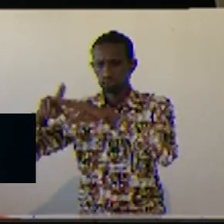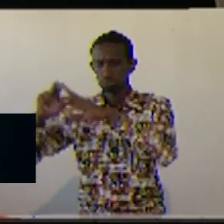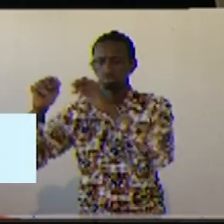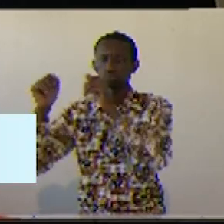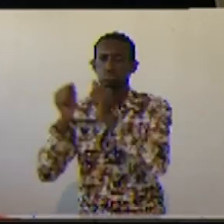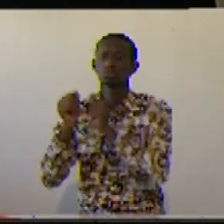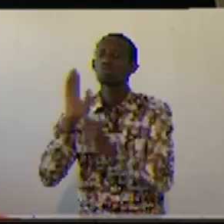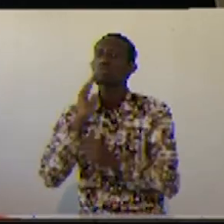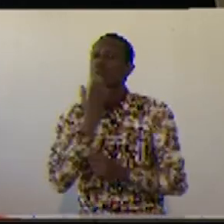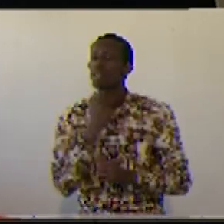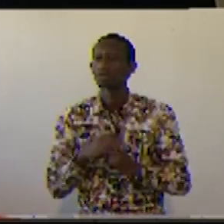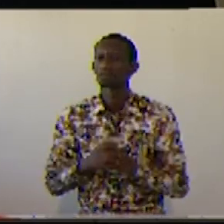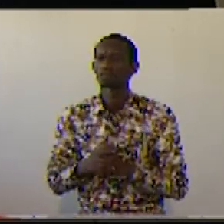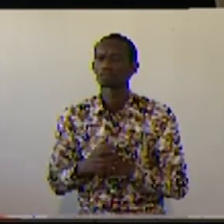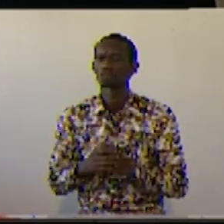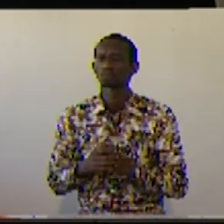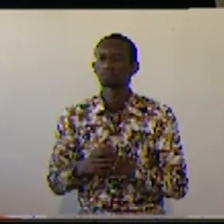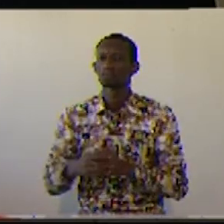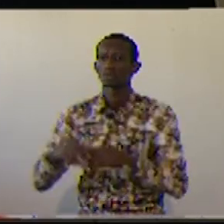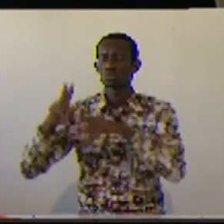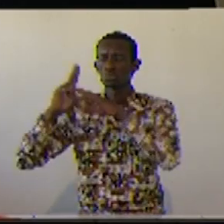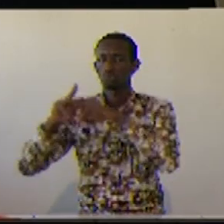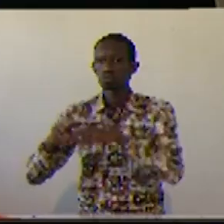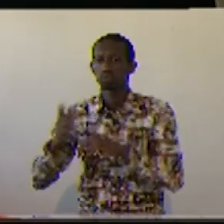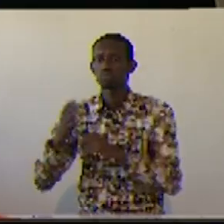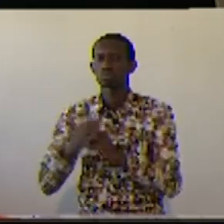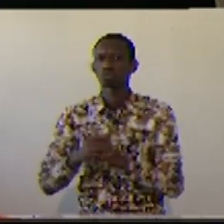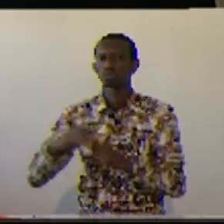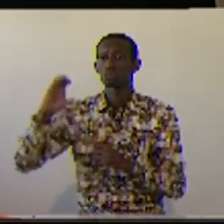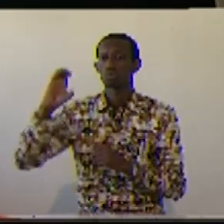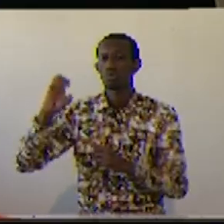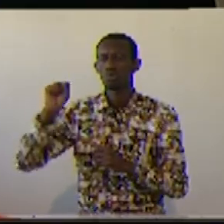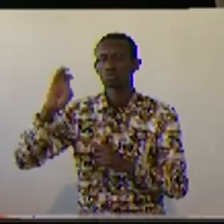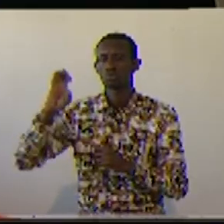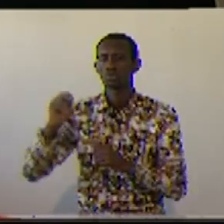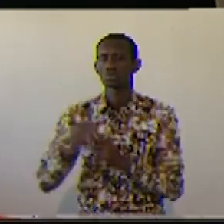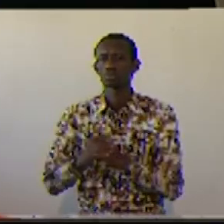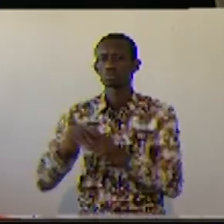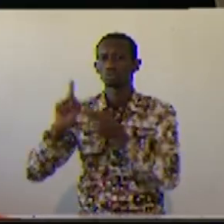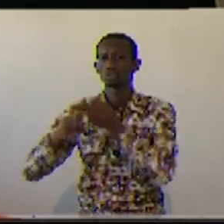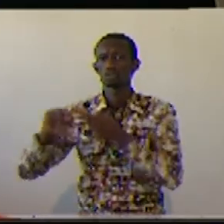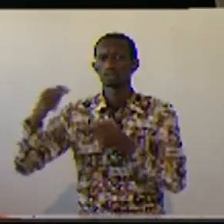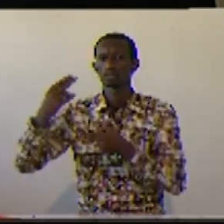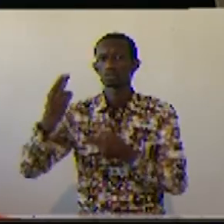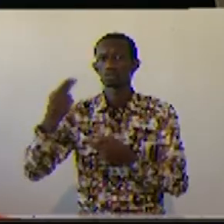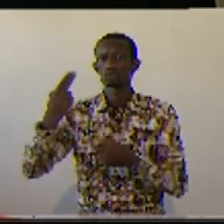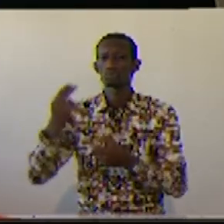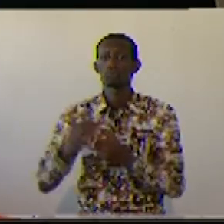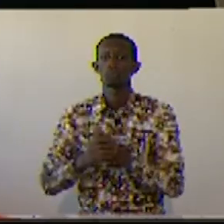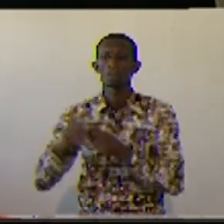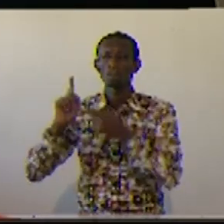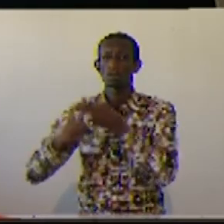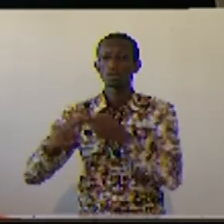The oxide will be in the solid state and the acid in aqueous state to produce a salt which is